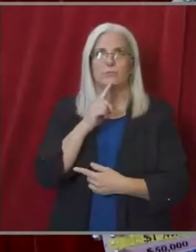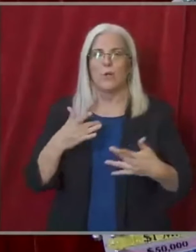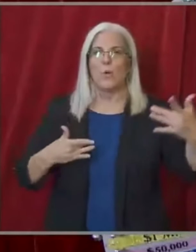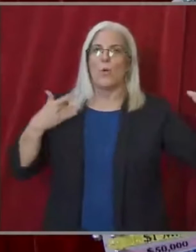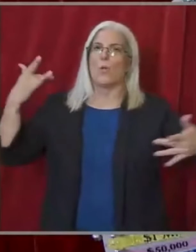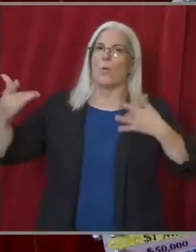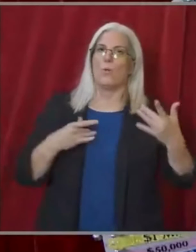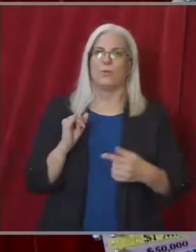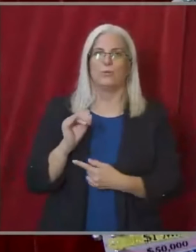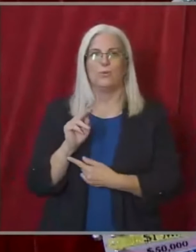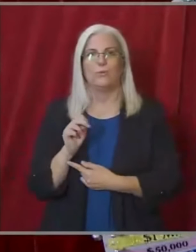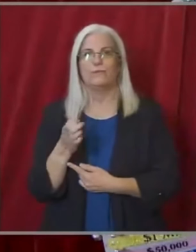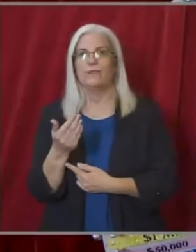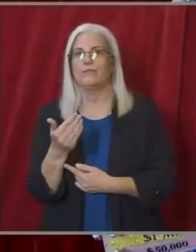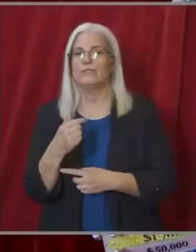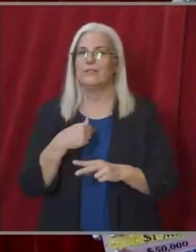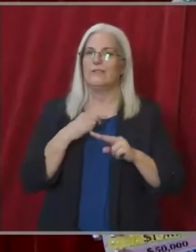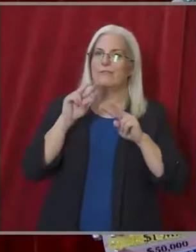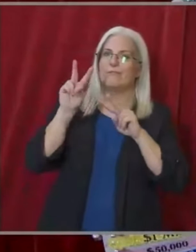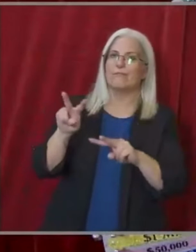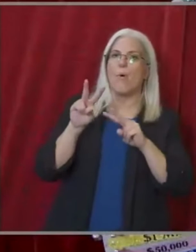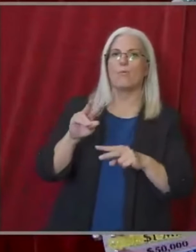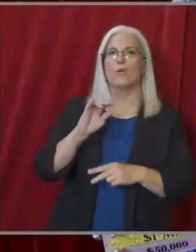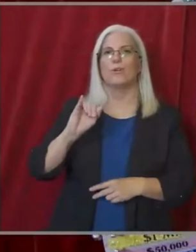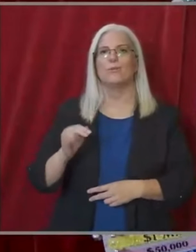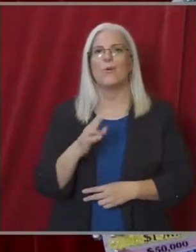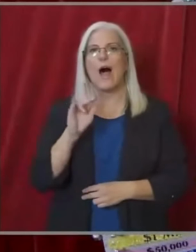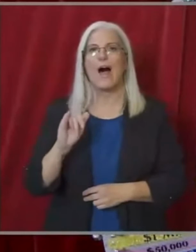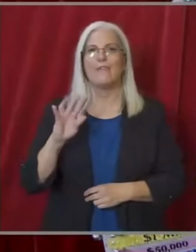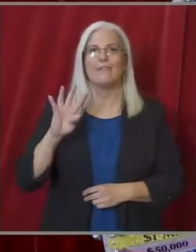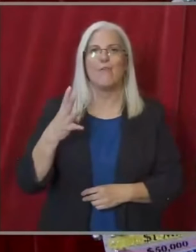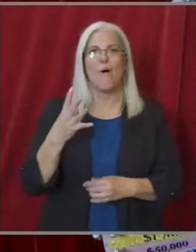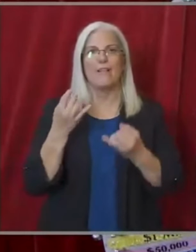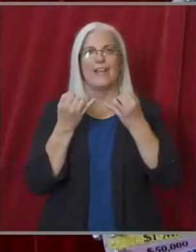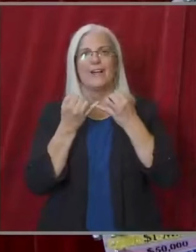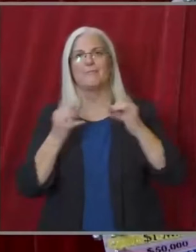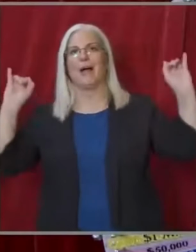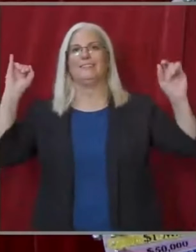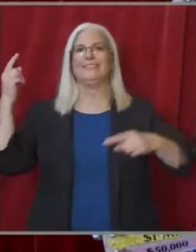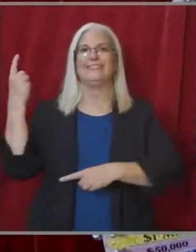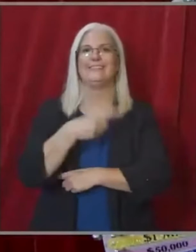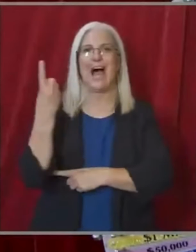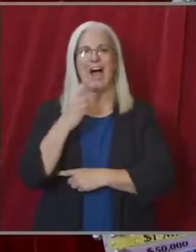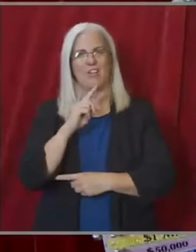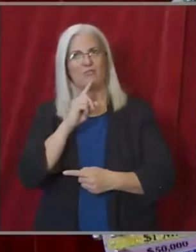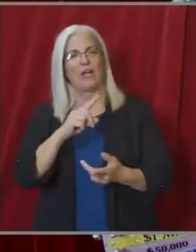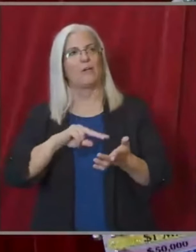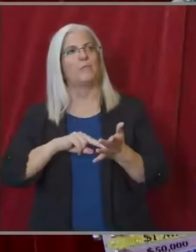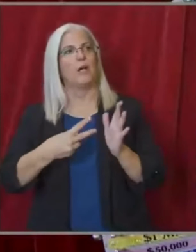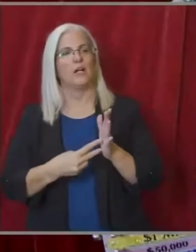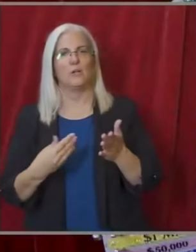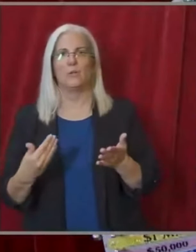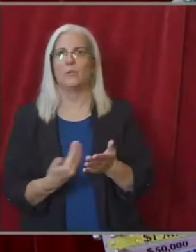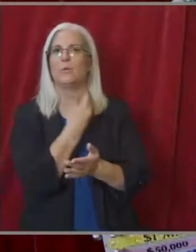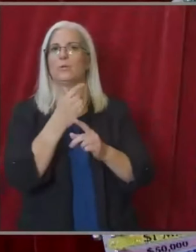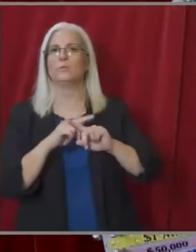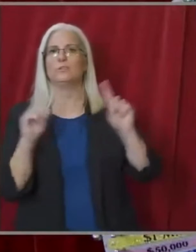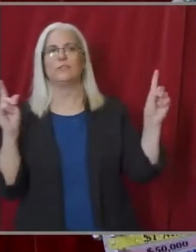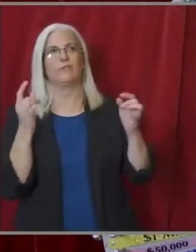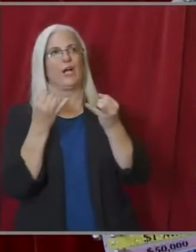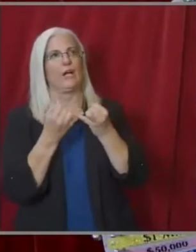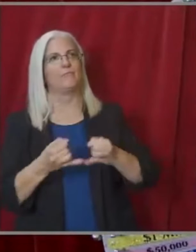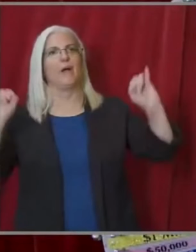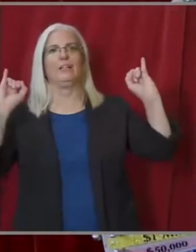June 15th? Yes. Yeah. And then I'm looking forward to July 4th. We call it Independence Day. Well, it's a new kind of Independence Day. We can get everyone vaccinated. So for all of you who